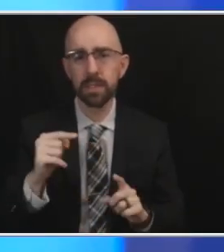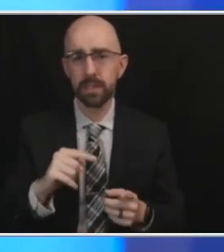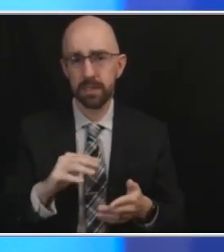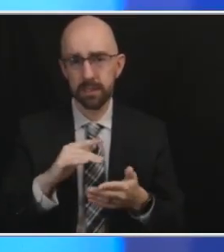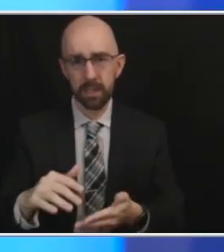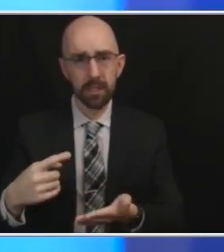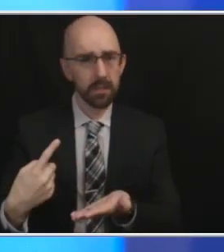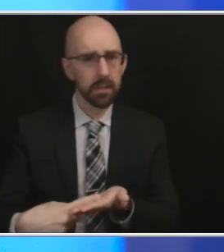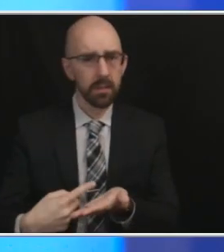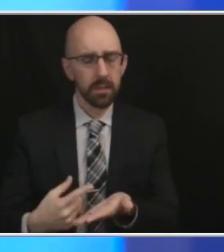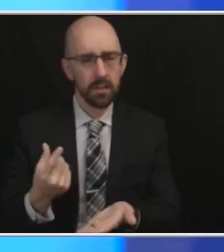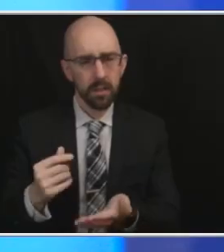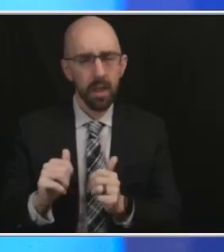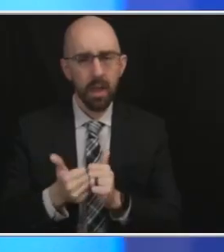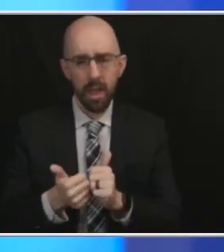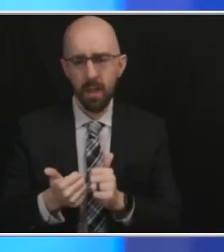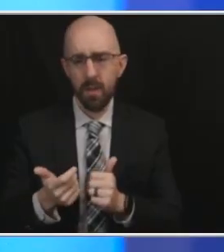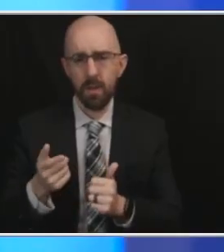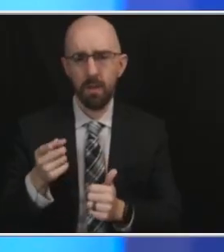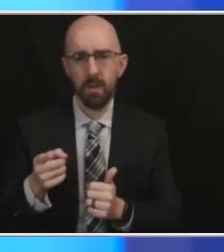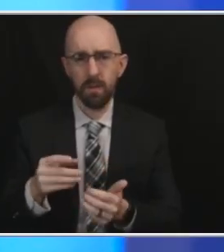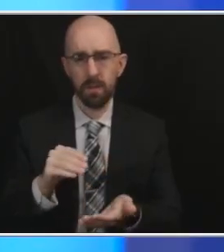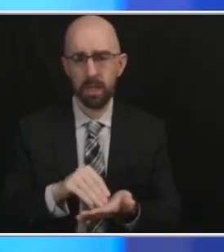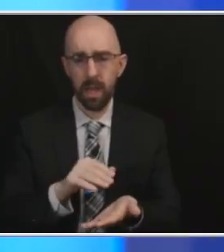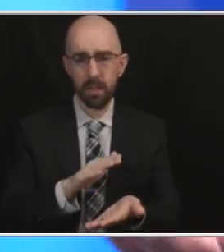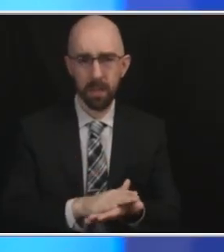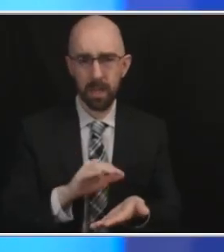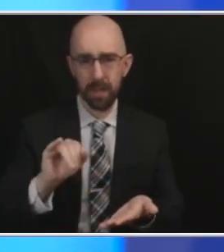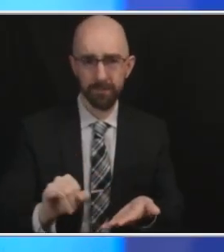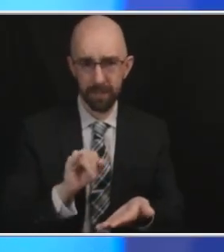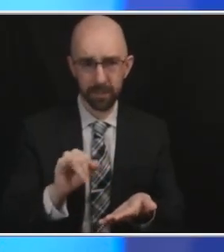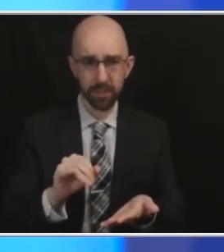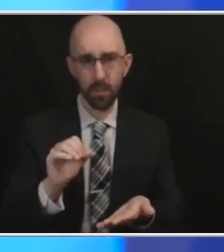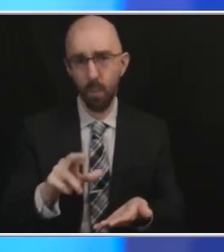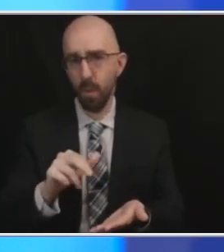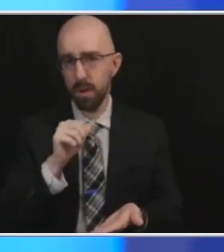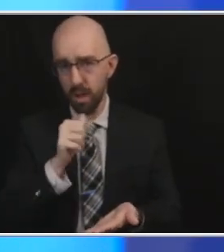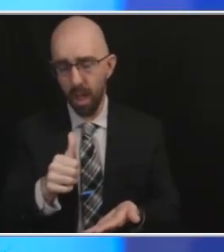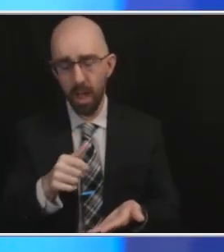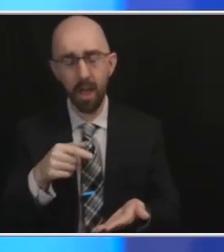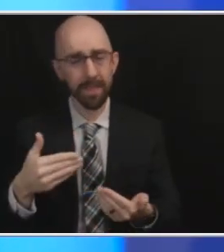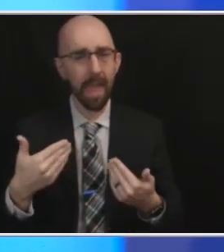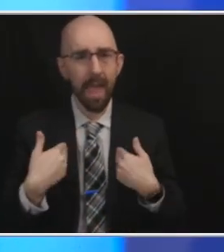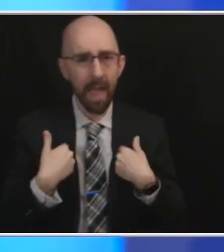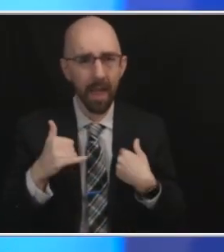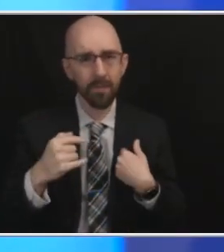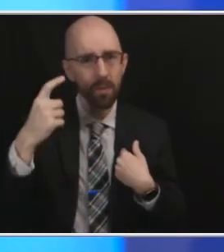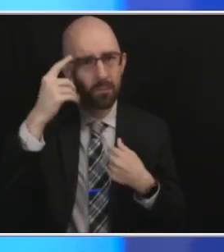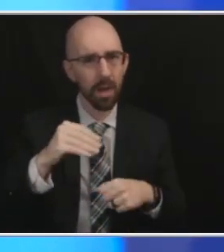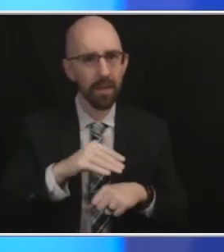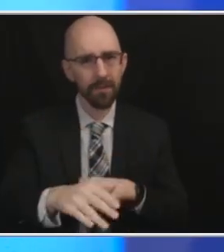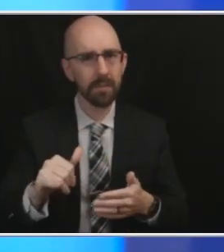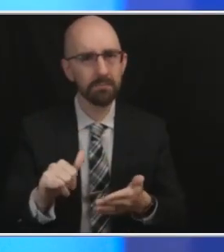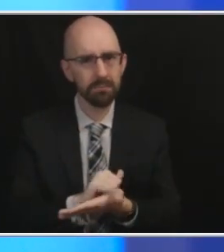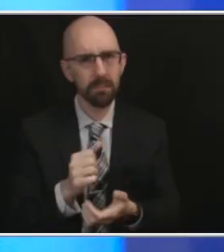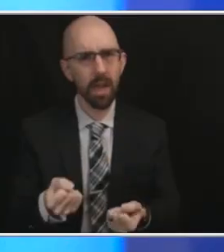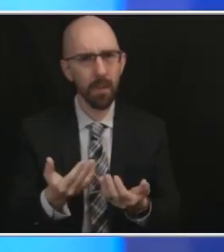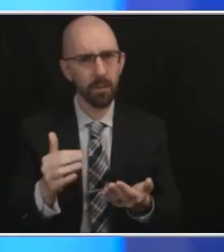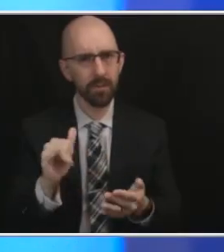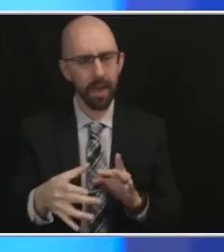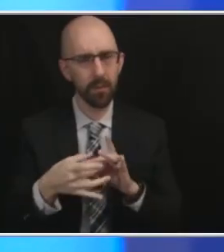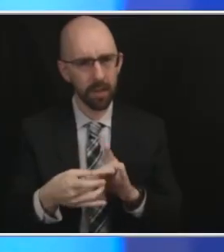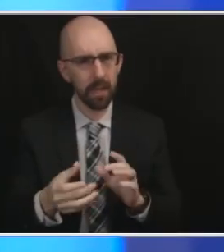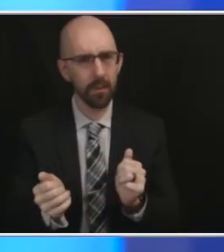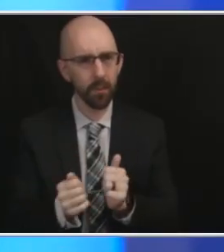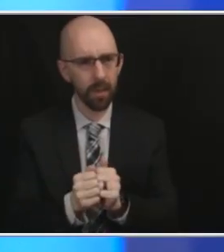people had had a documented infection or not, they had some of these brain effects. How much of that was related to